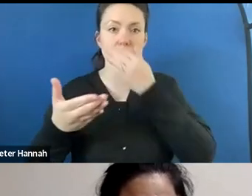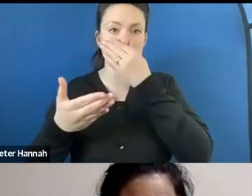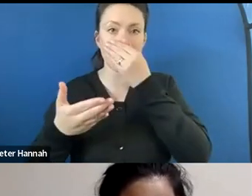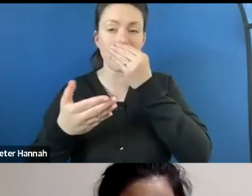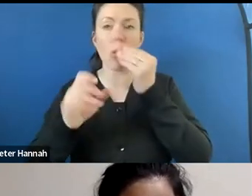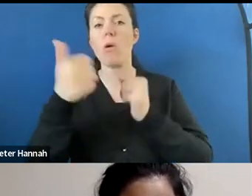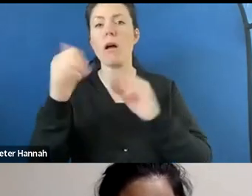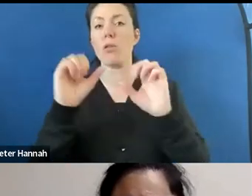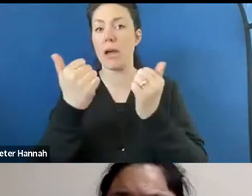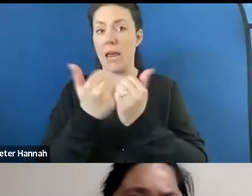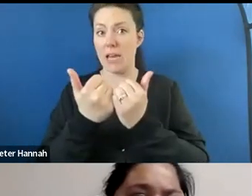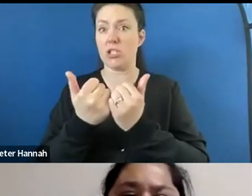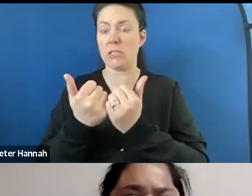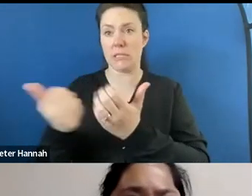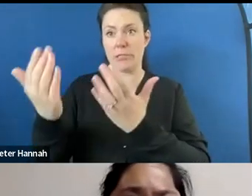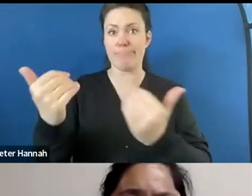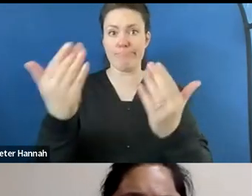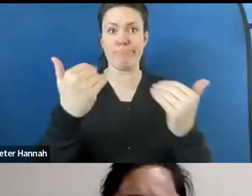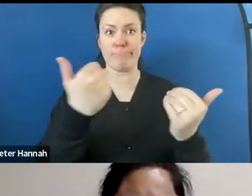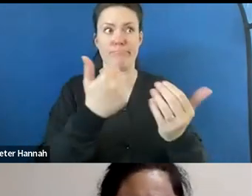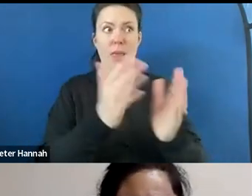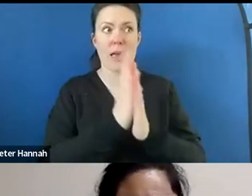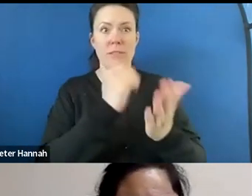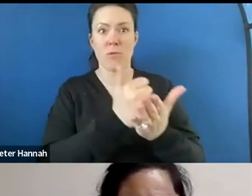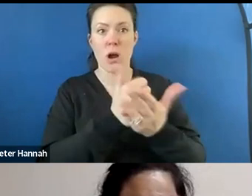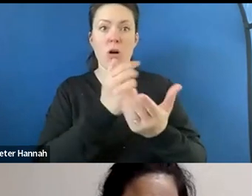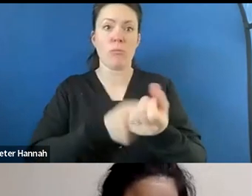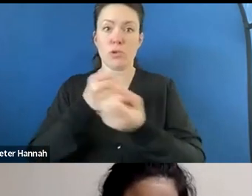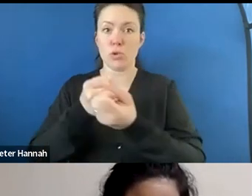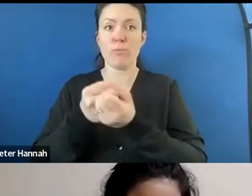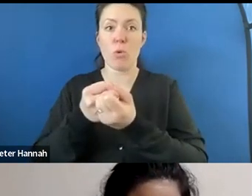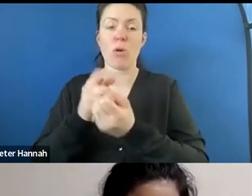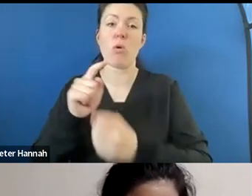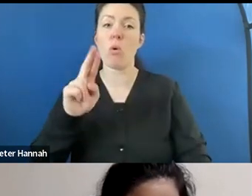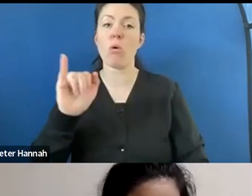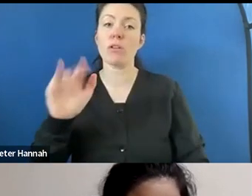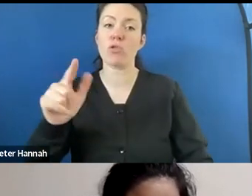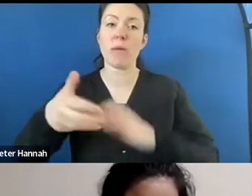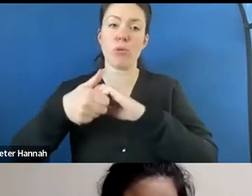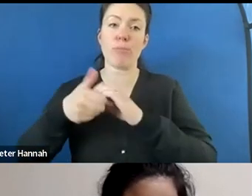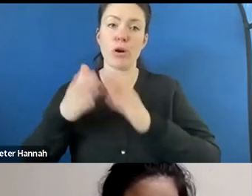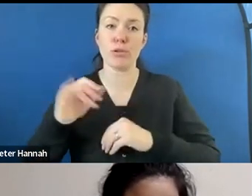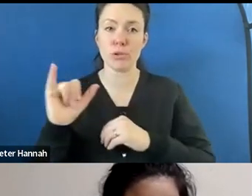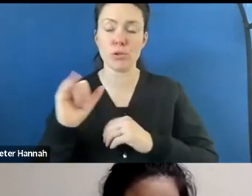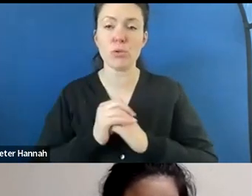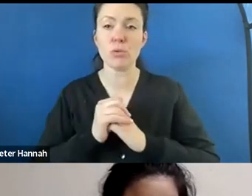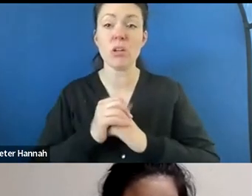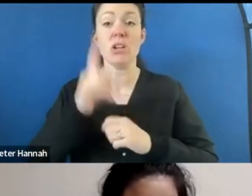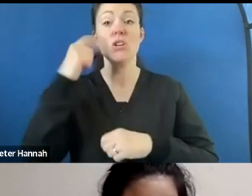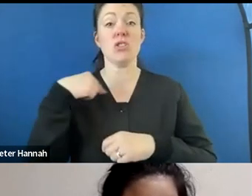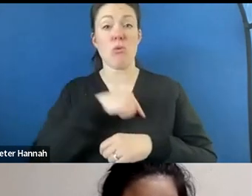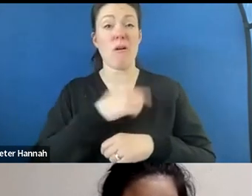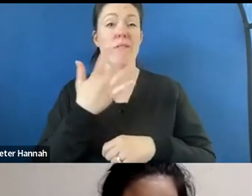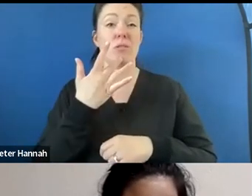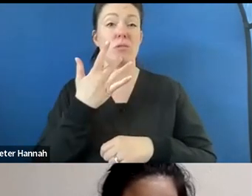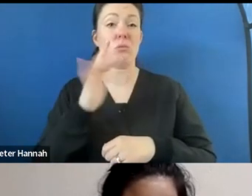outside agencies that we can turn to, especially our tribal partners. So for us, being fortunate to come across